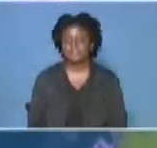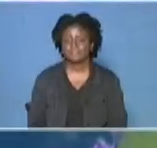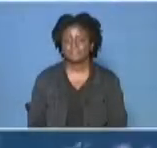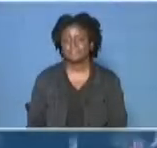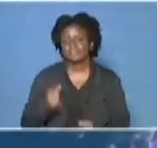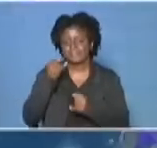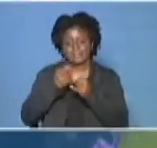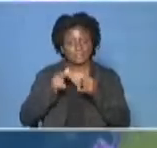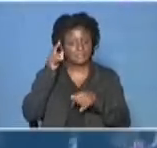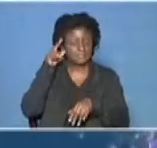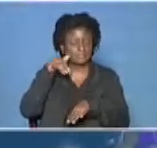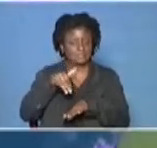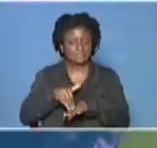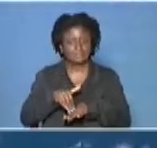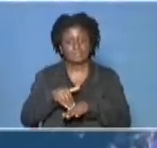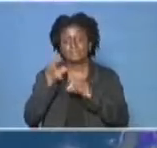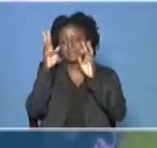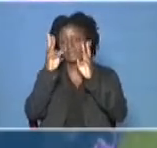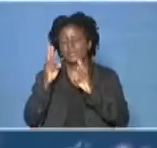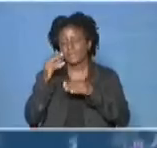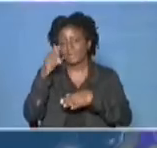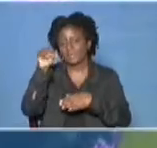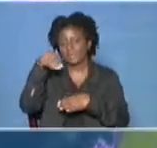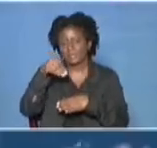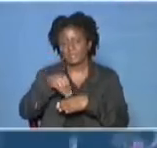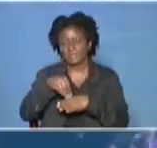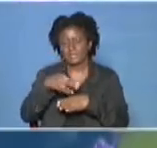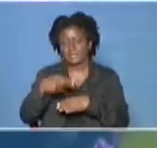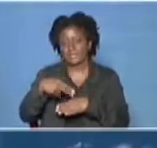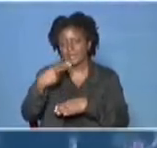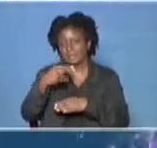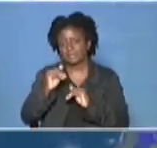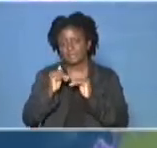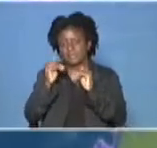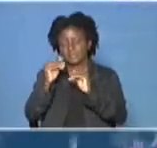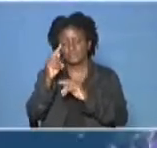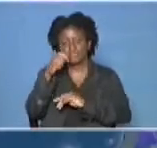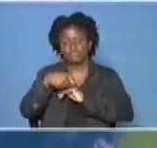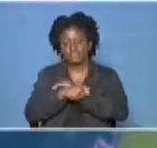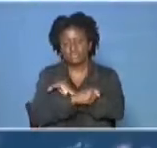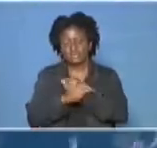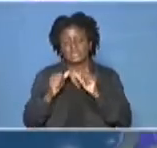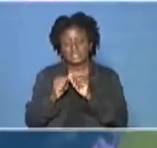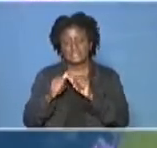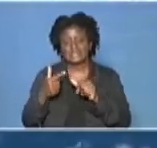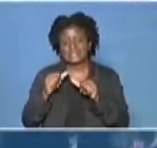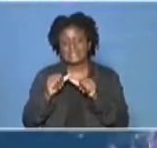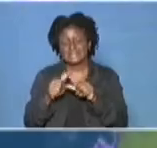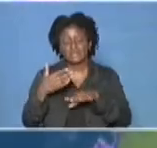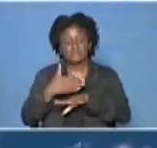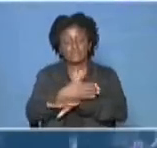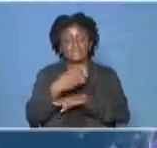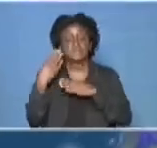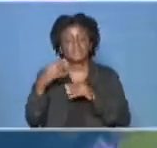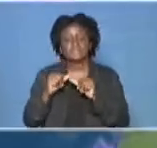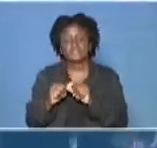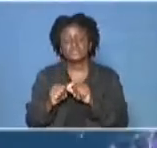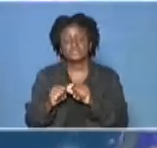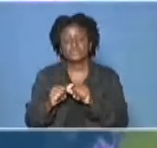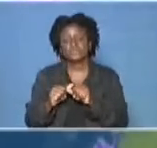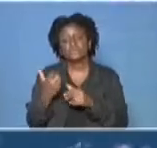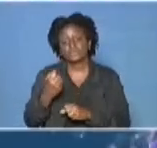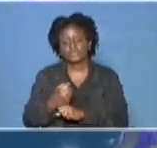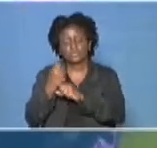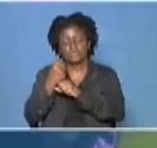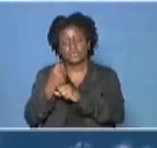And our final look at whether that mid to upper level troughing continues to linger across the Bahamas, and that will continue to support pockets of showers